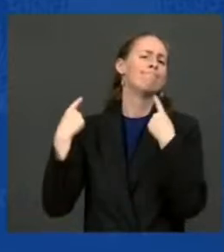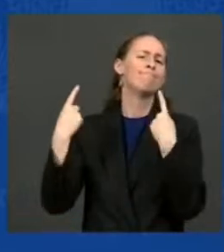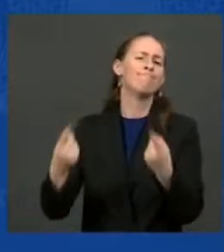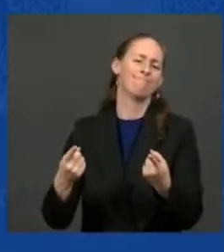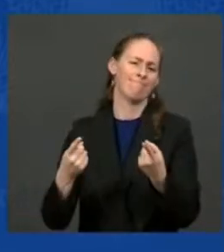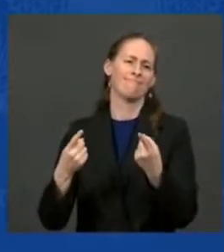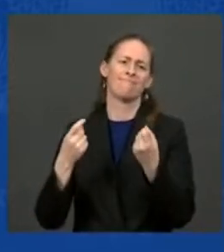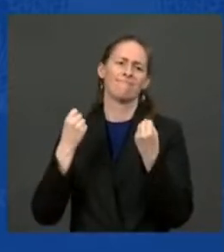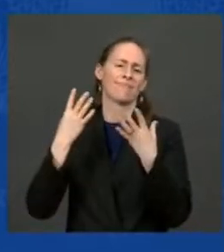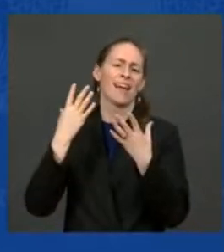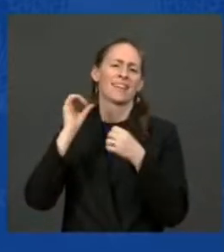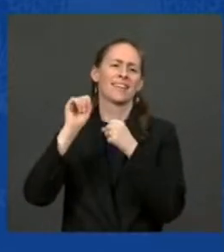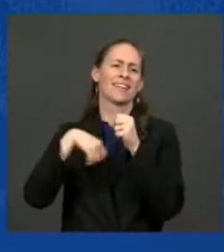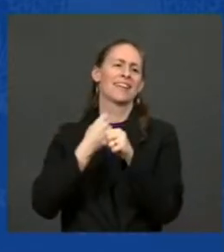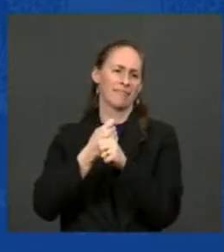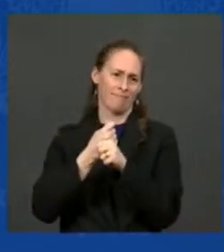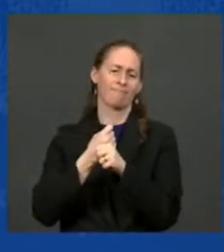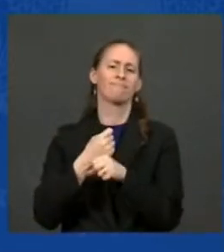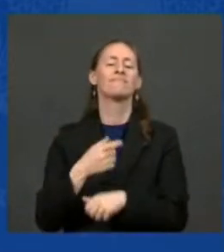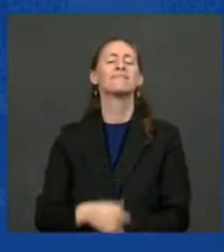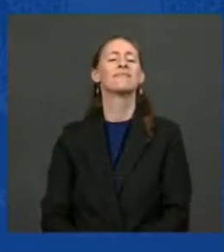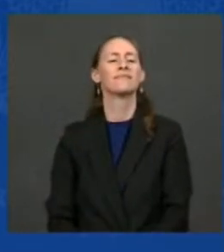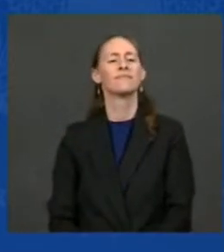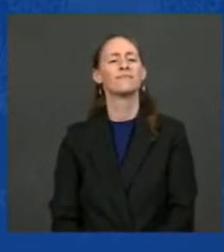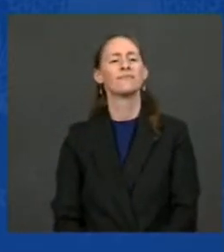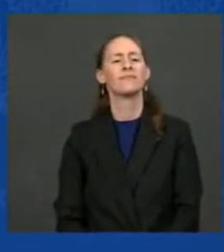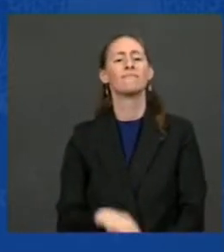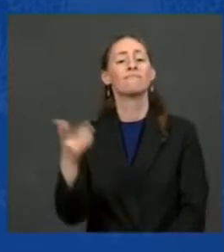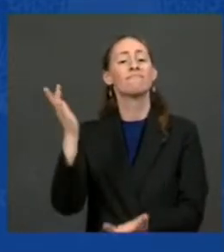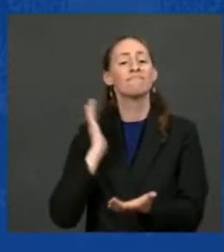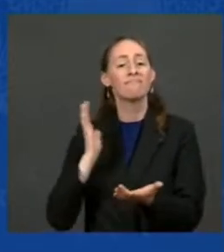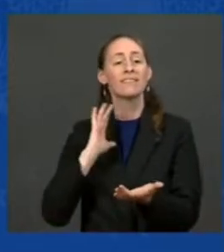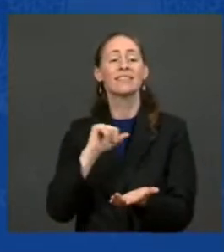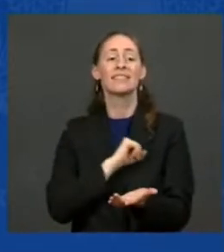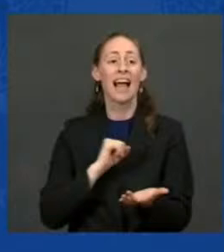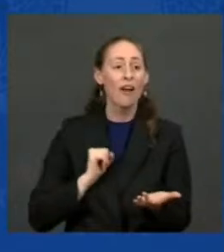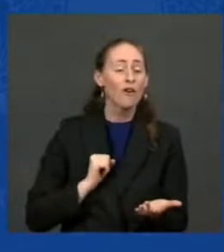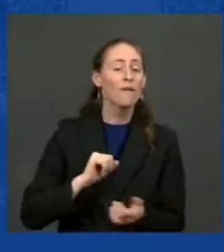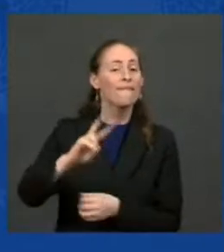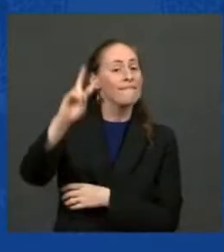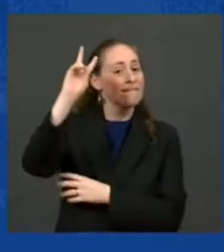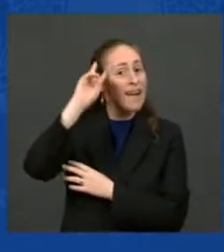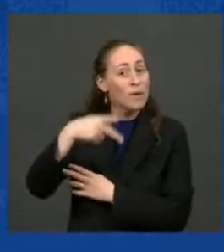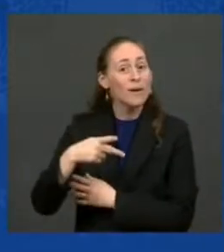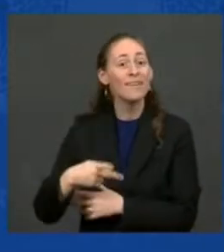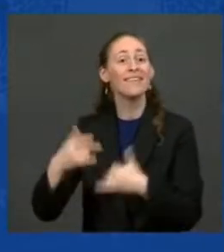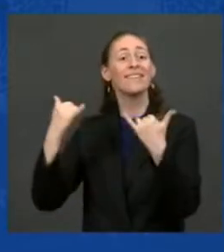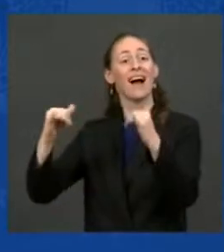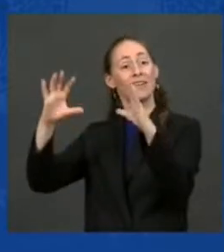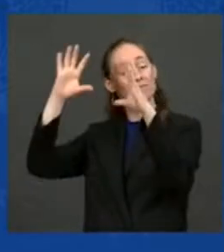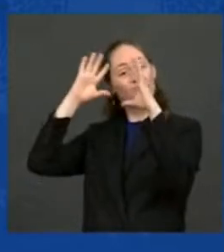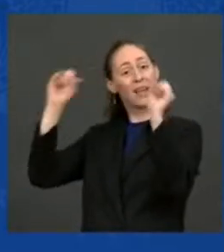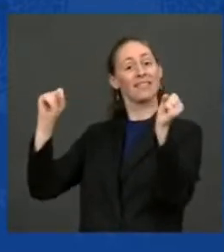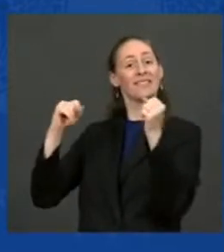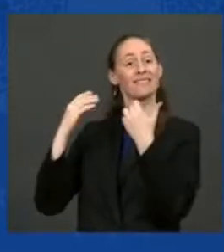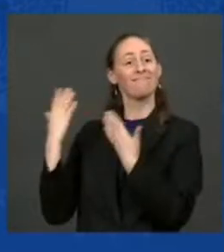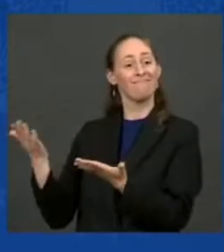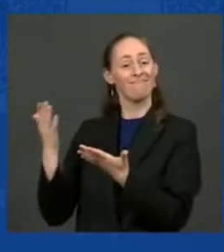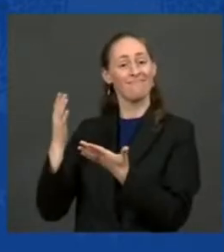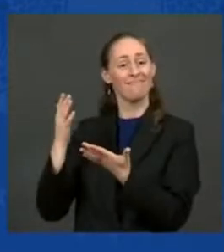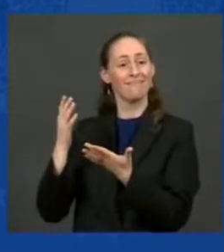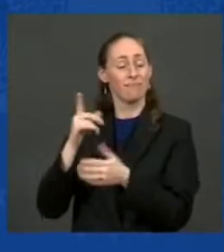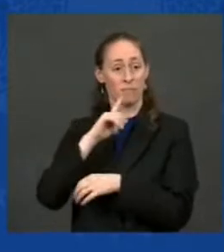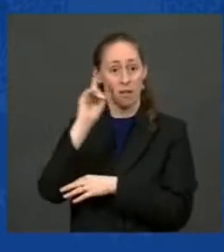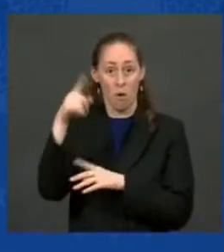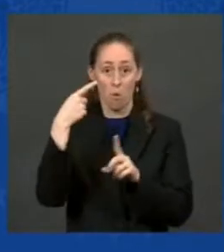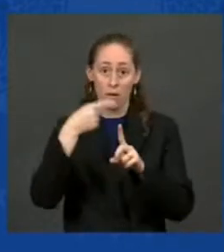America. As Senator, as Vice President, and today as our President, Joe Biden is not merely an advocate of human rights